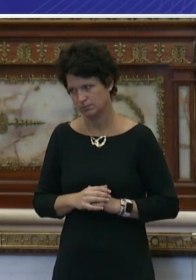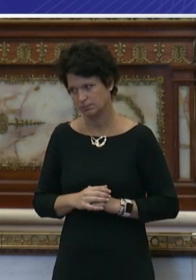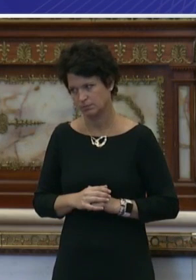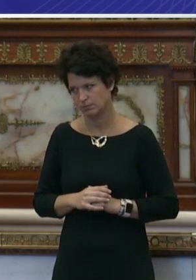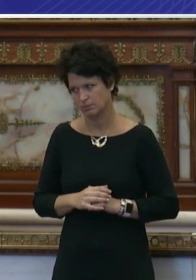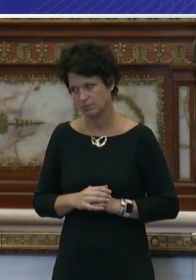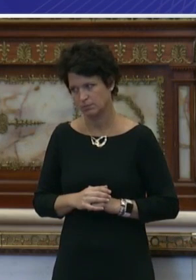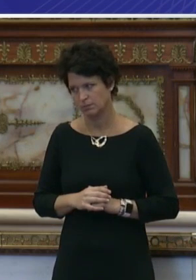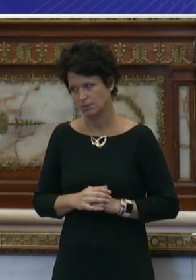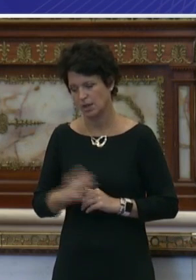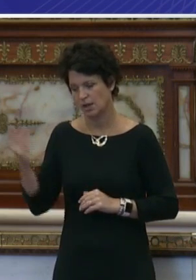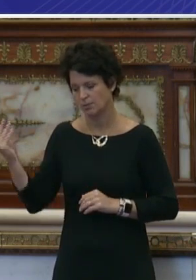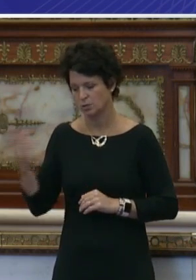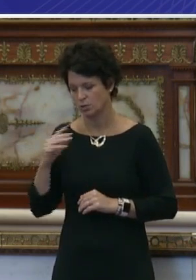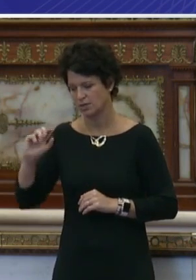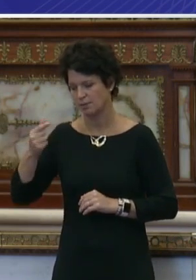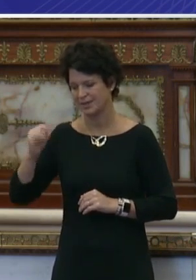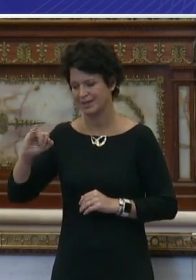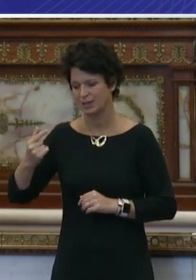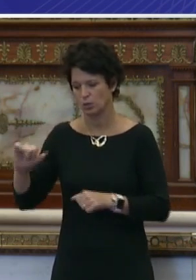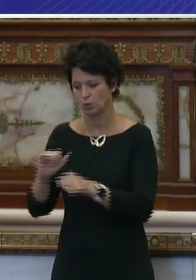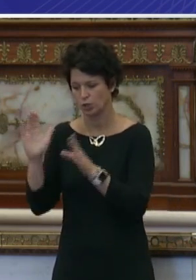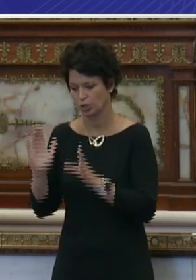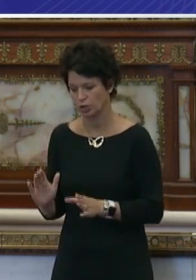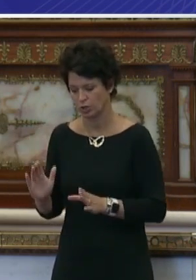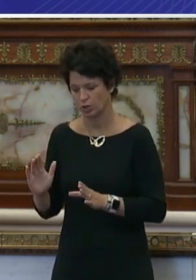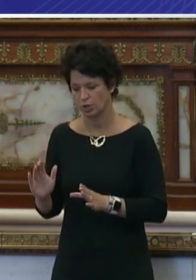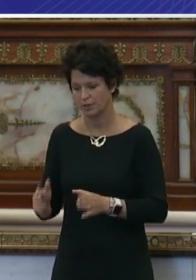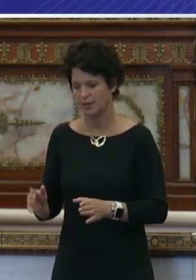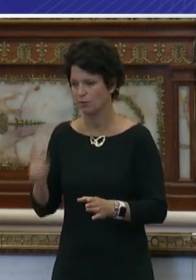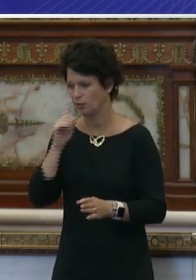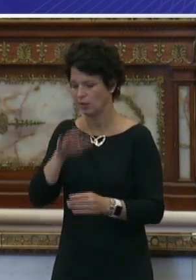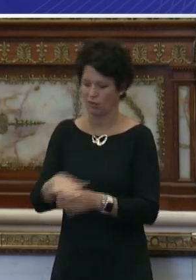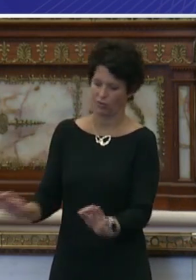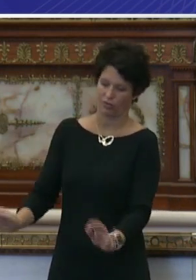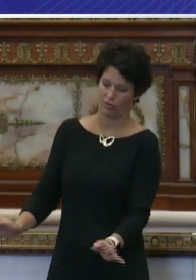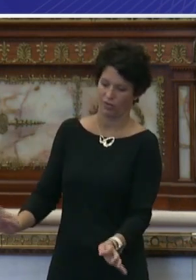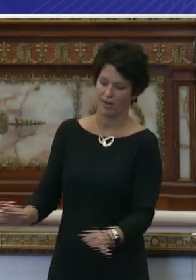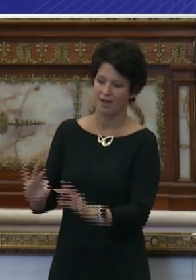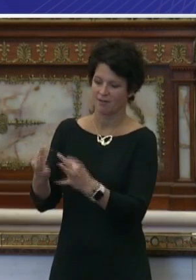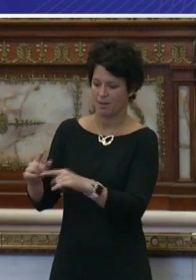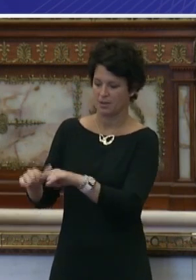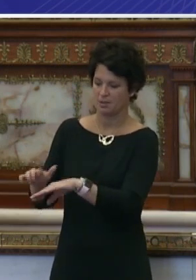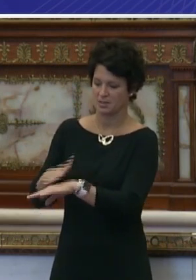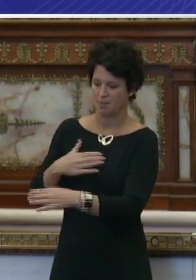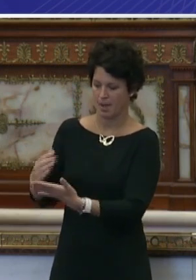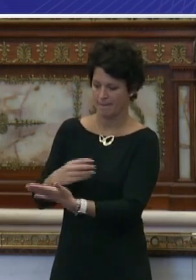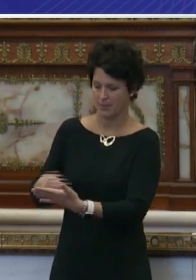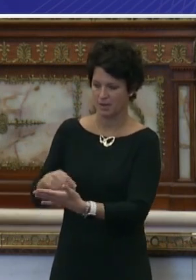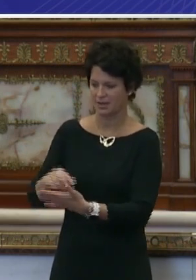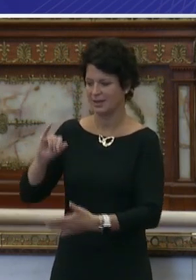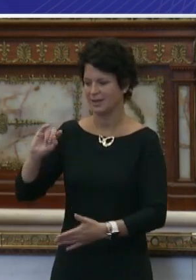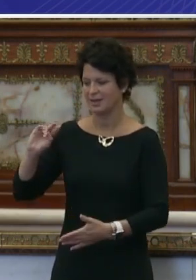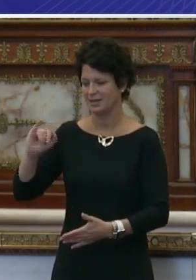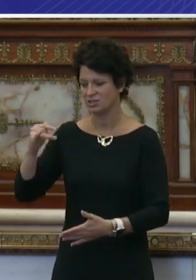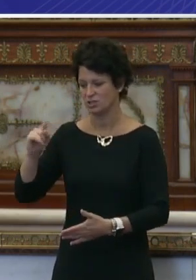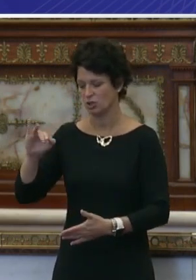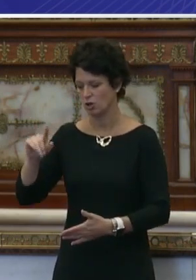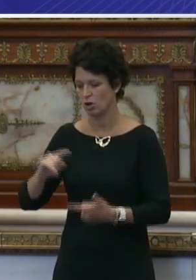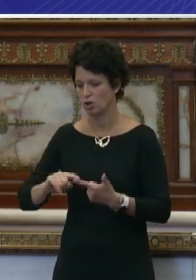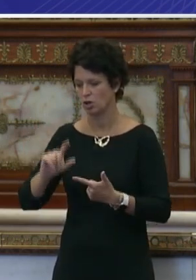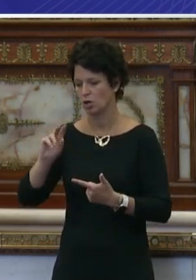So I'm told I'm a gig worker, which trivializes how much the family depends on my income from Instacart, Uber, and